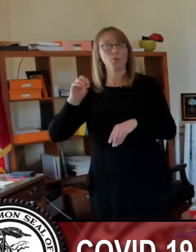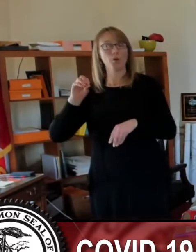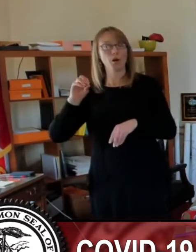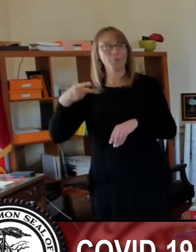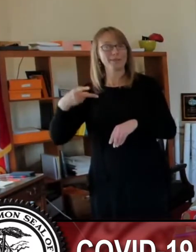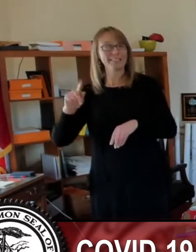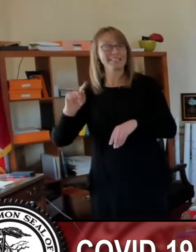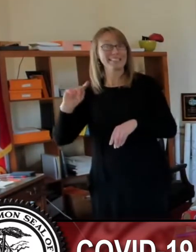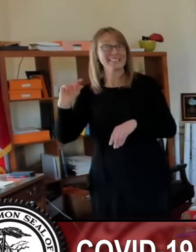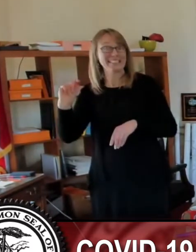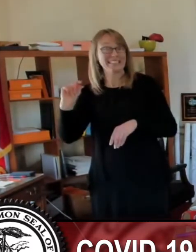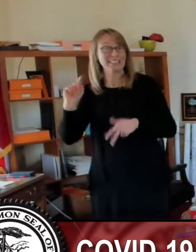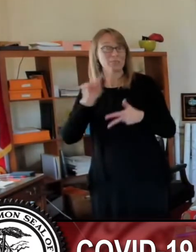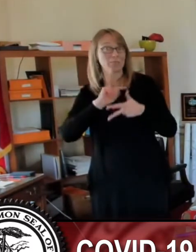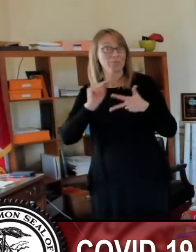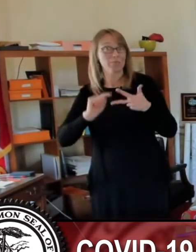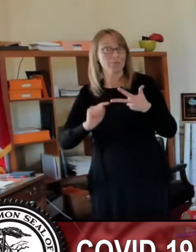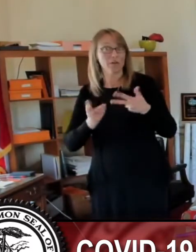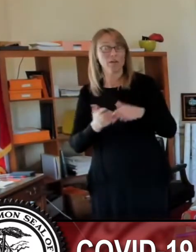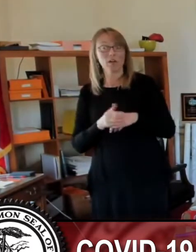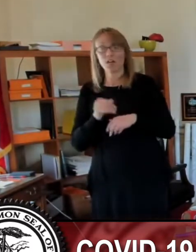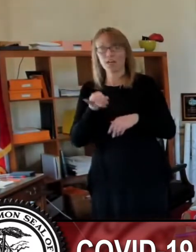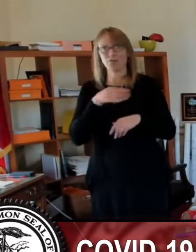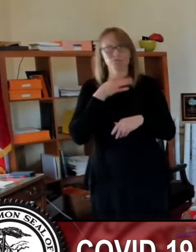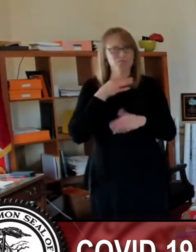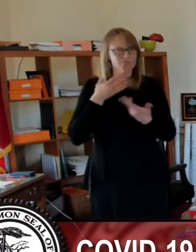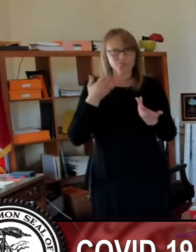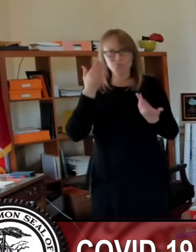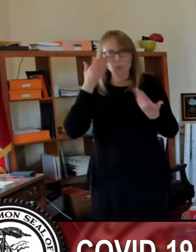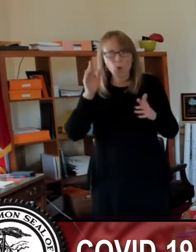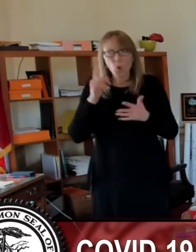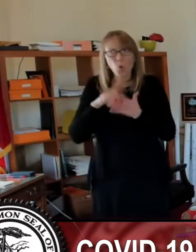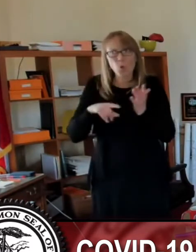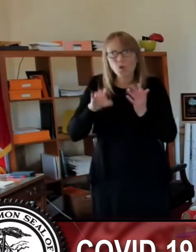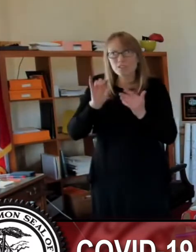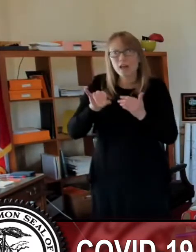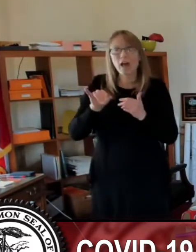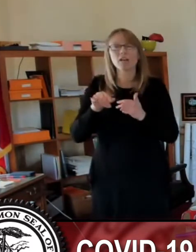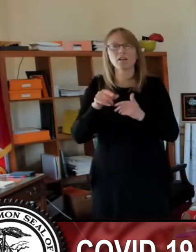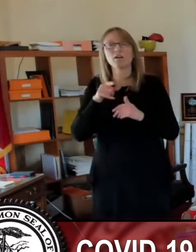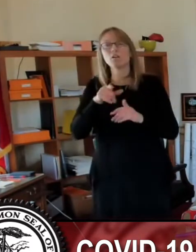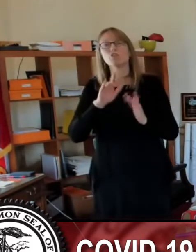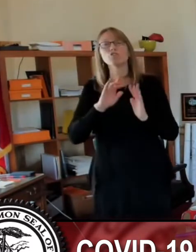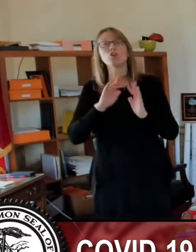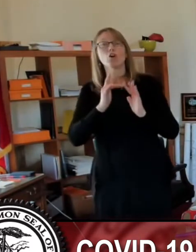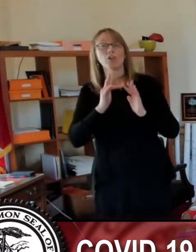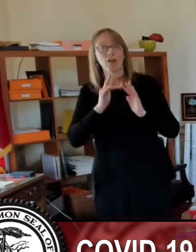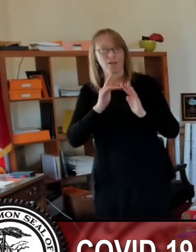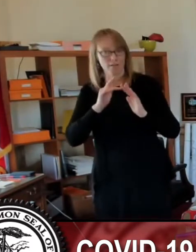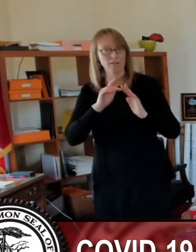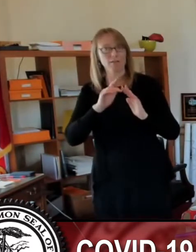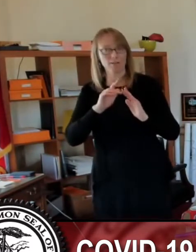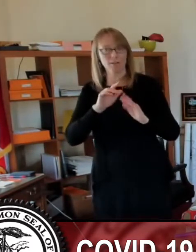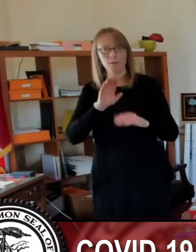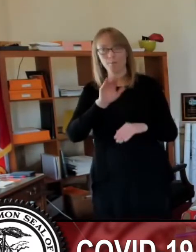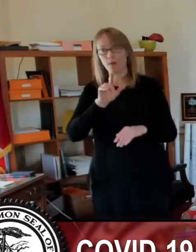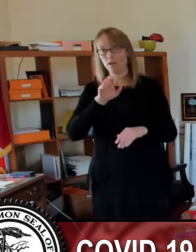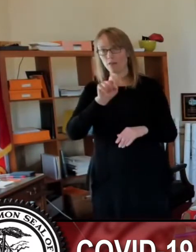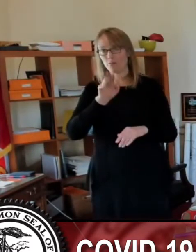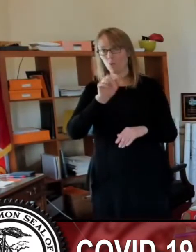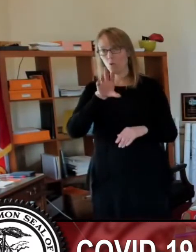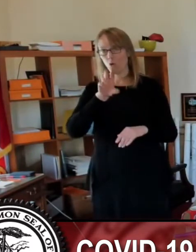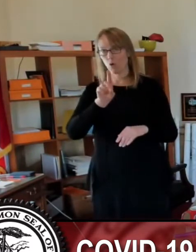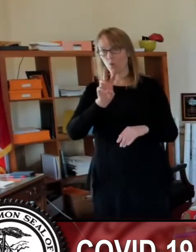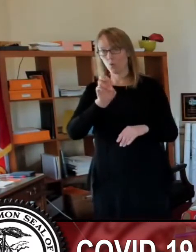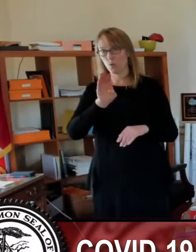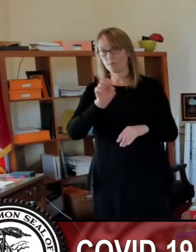know what those are yet, just take a quick look at the ballot, go on the election board website. Very easy to pull